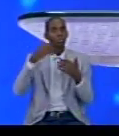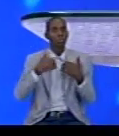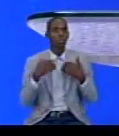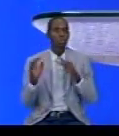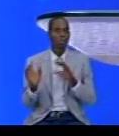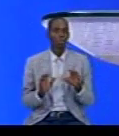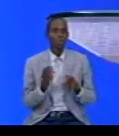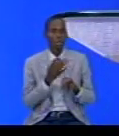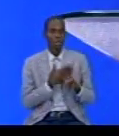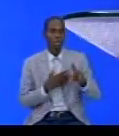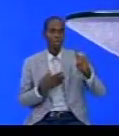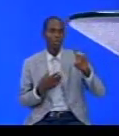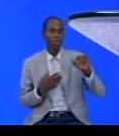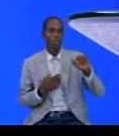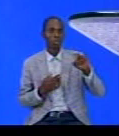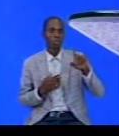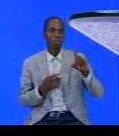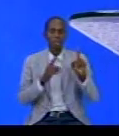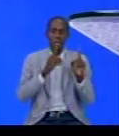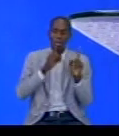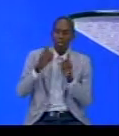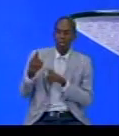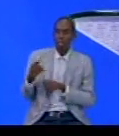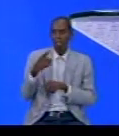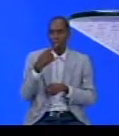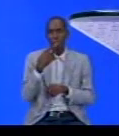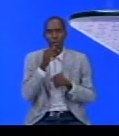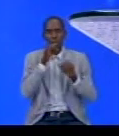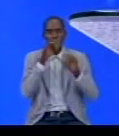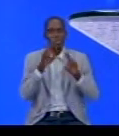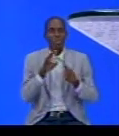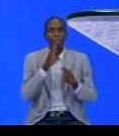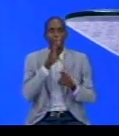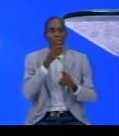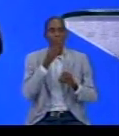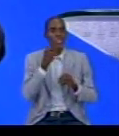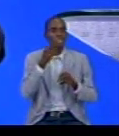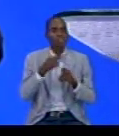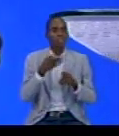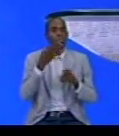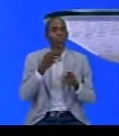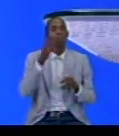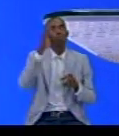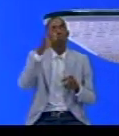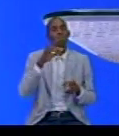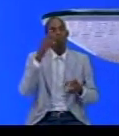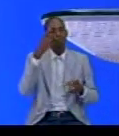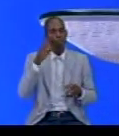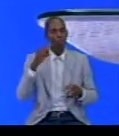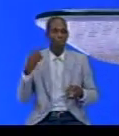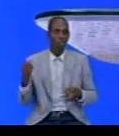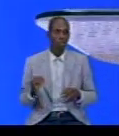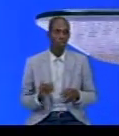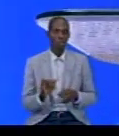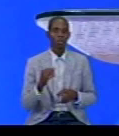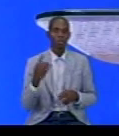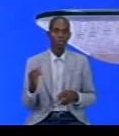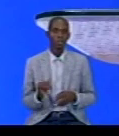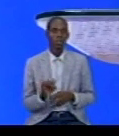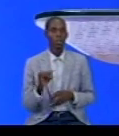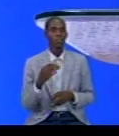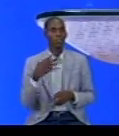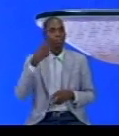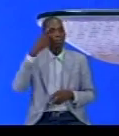Daniel answered and said, blessed be the name of God forever and ever, for wisdom